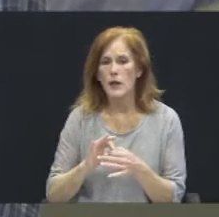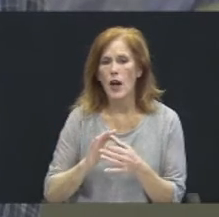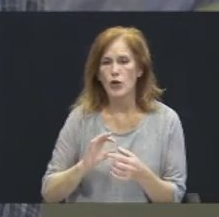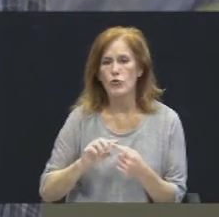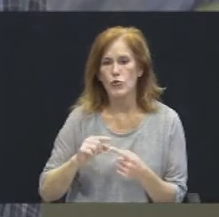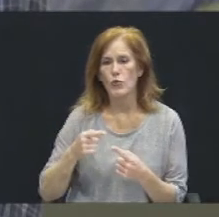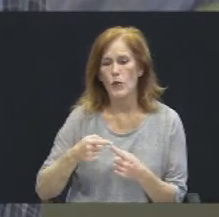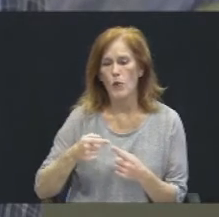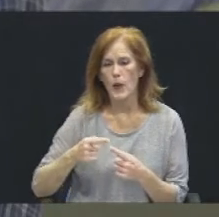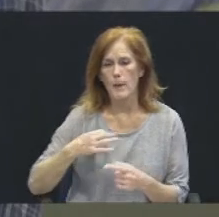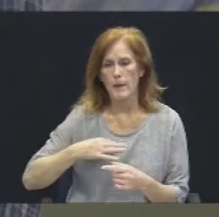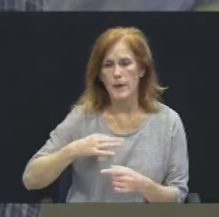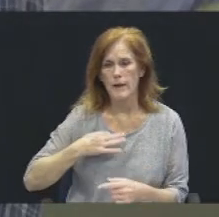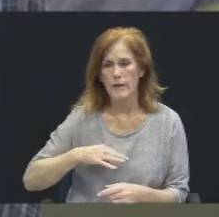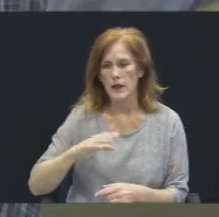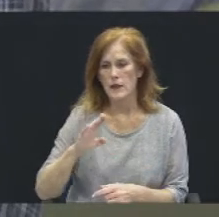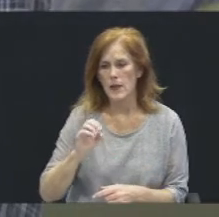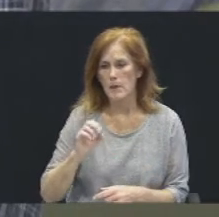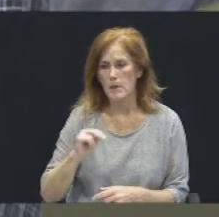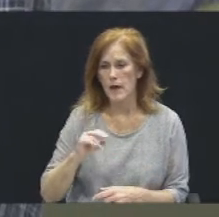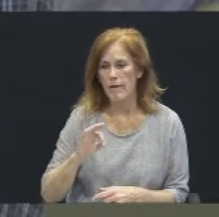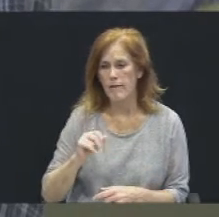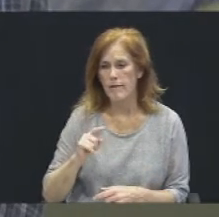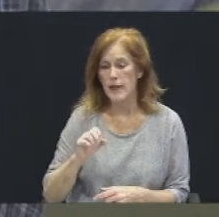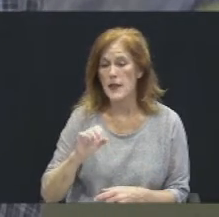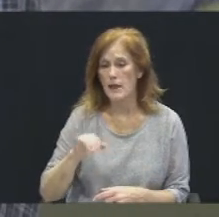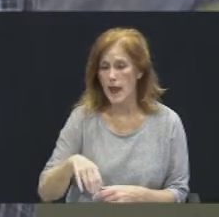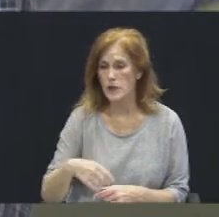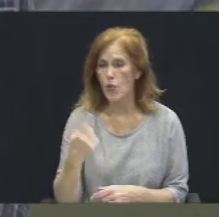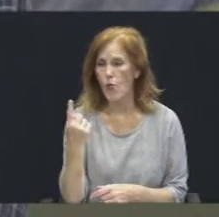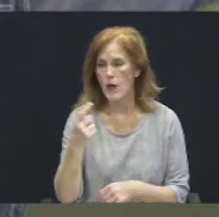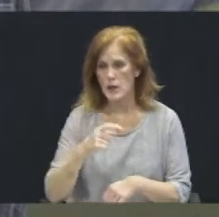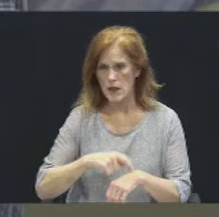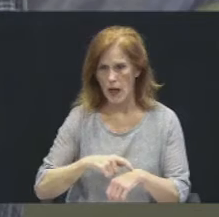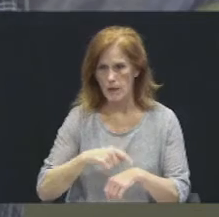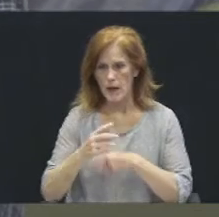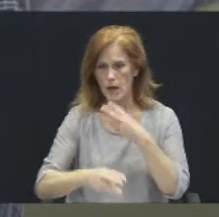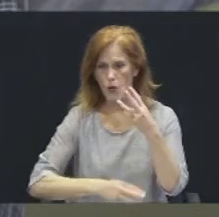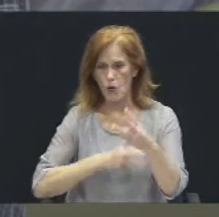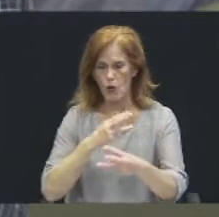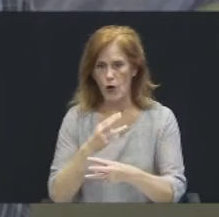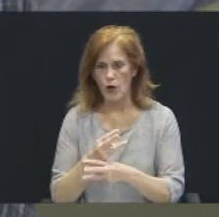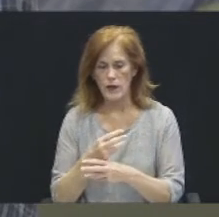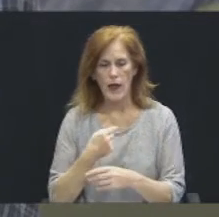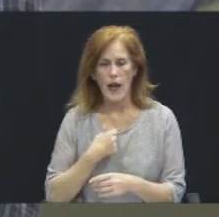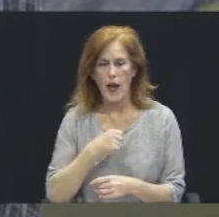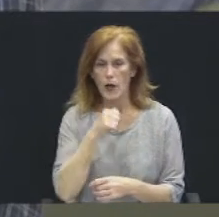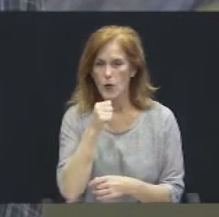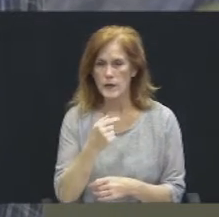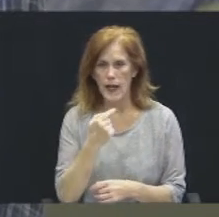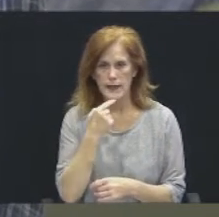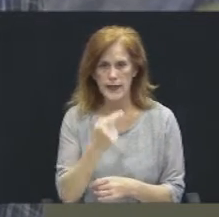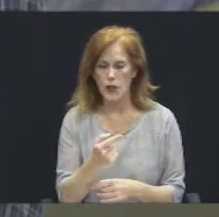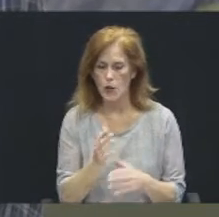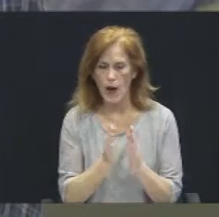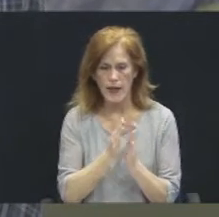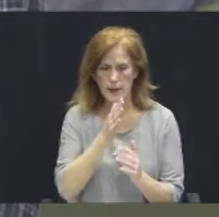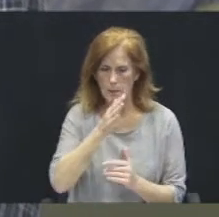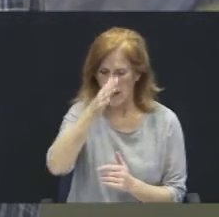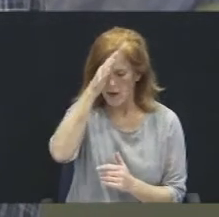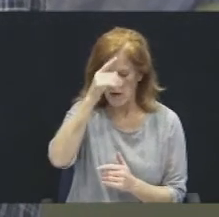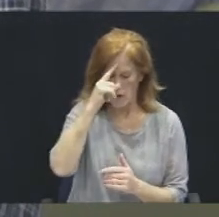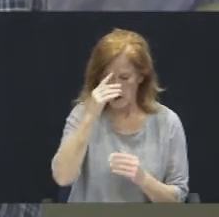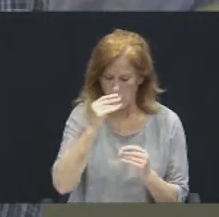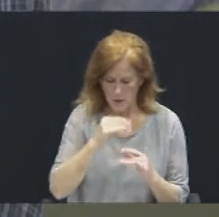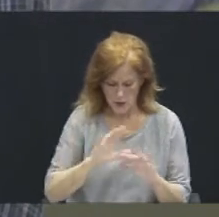point, that is the one time in this world that I will not tell you to turn to parents for the information.